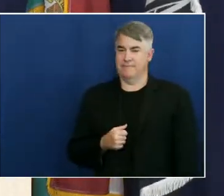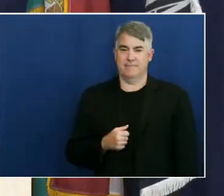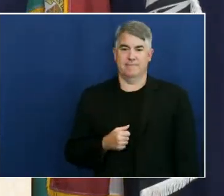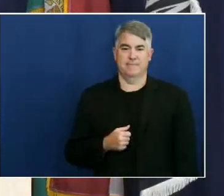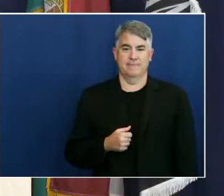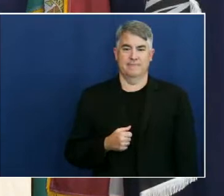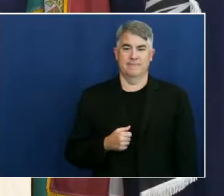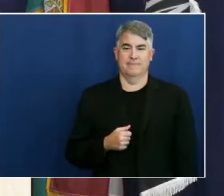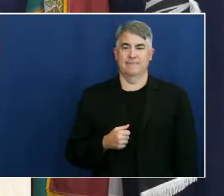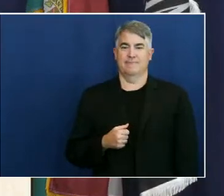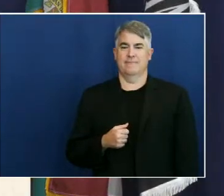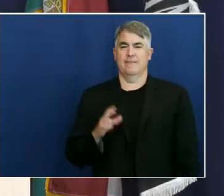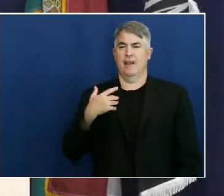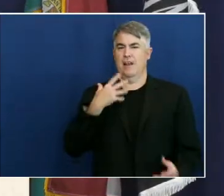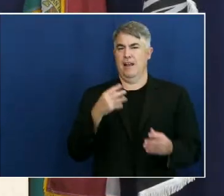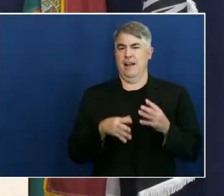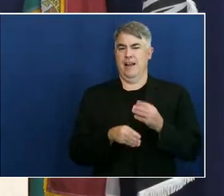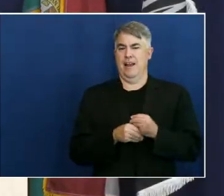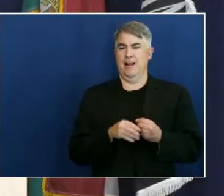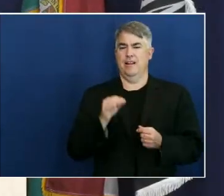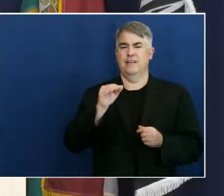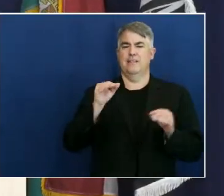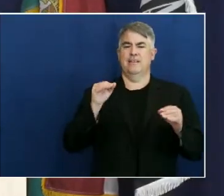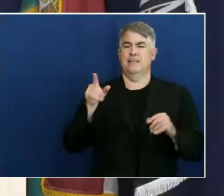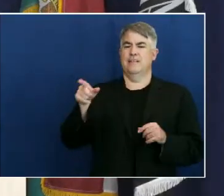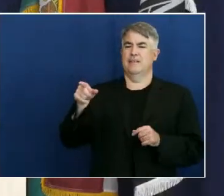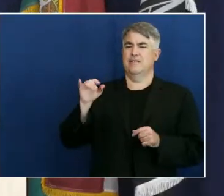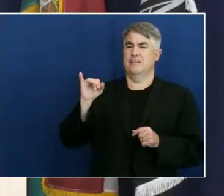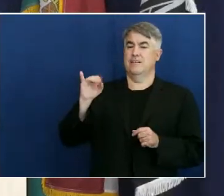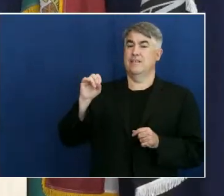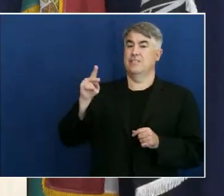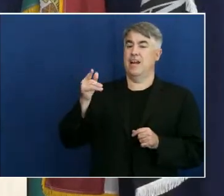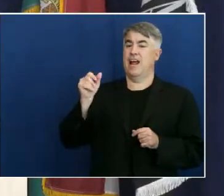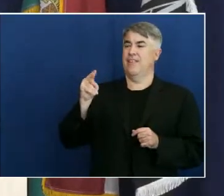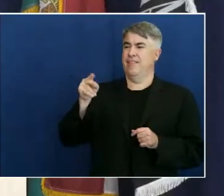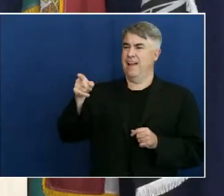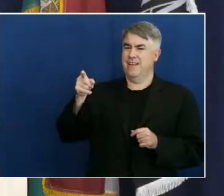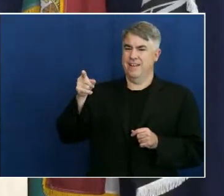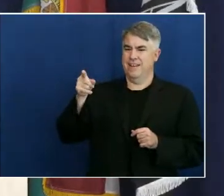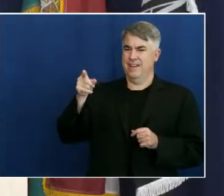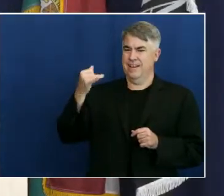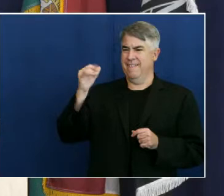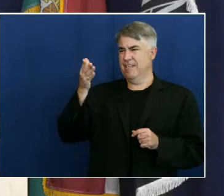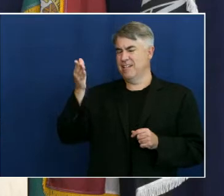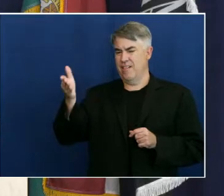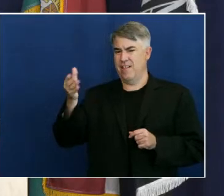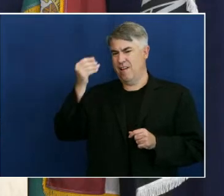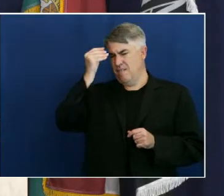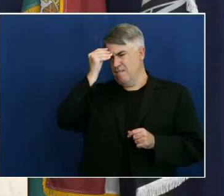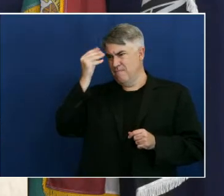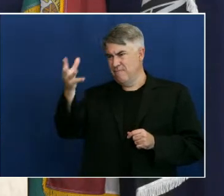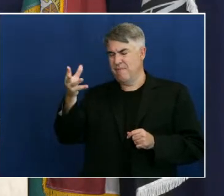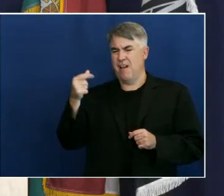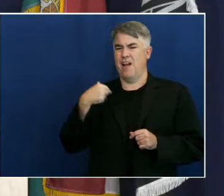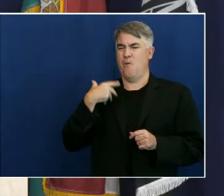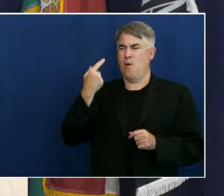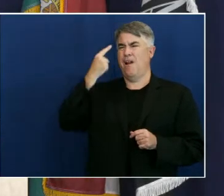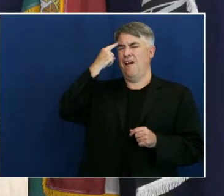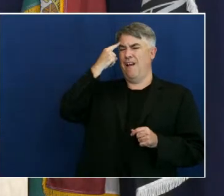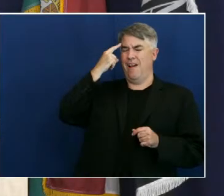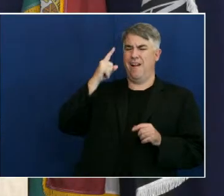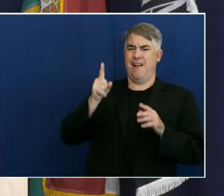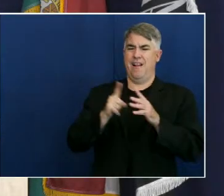One quick thing, Jonathan, if you're still on the line, I did just confirm for you, we are willing to roll mobile sites with